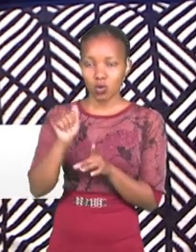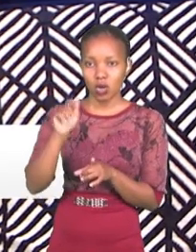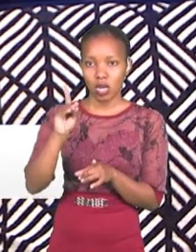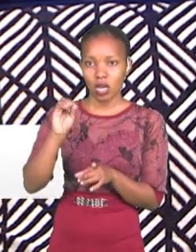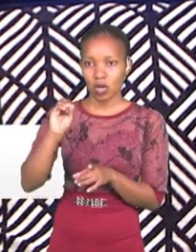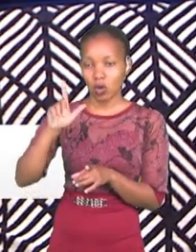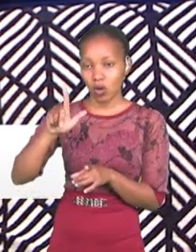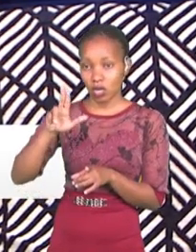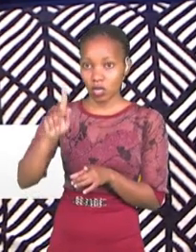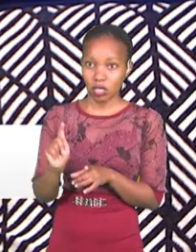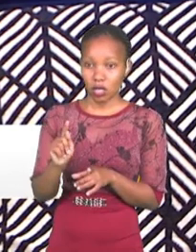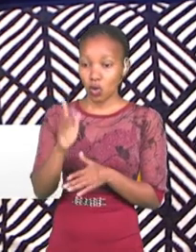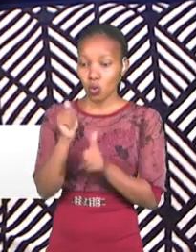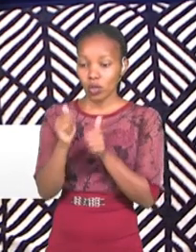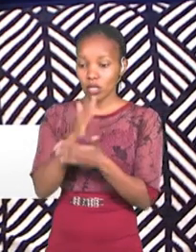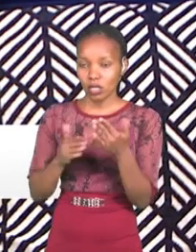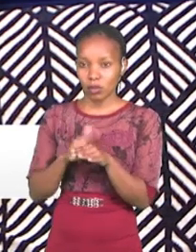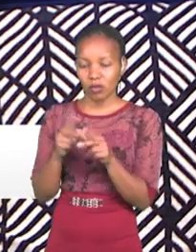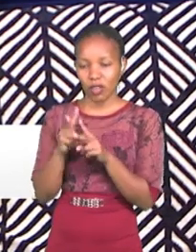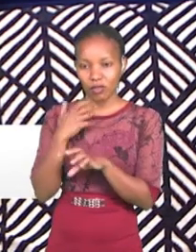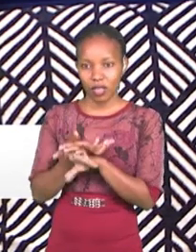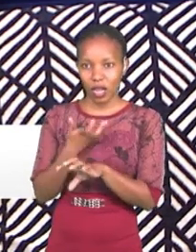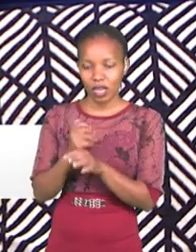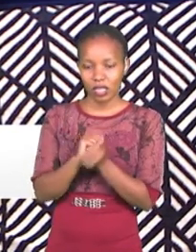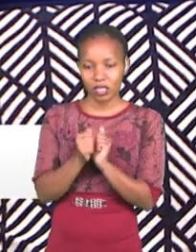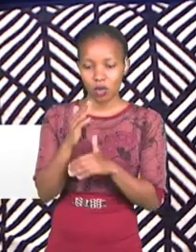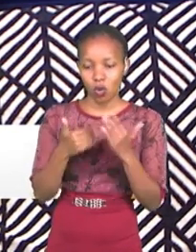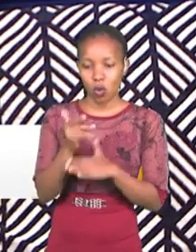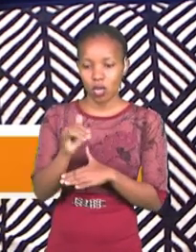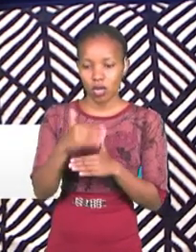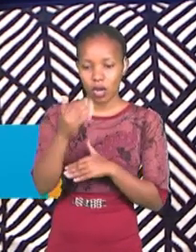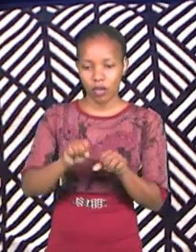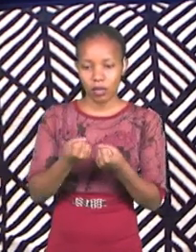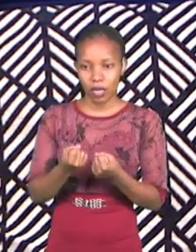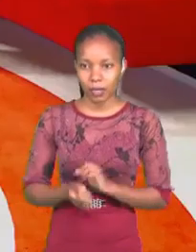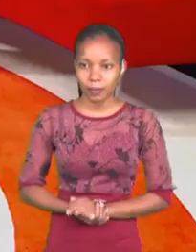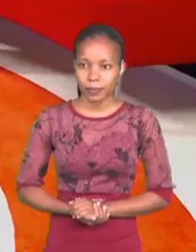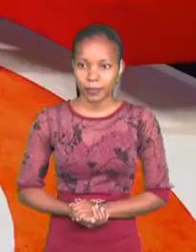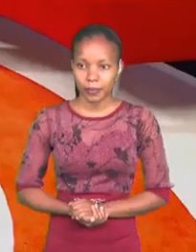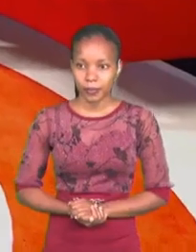transition to adulthood, which is sometimes very difficult transition. All that coming to you after a short break.